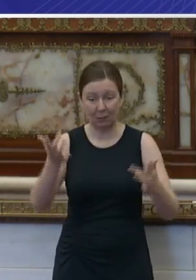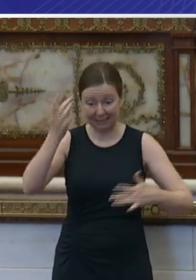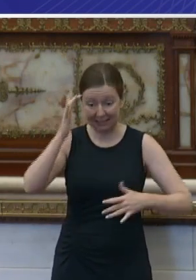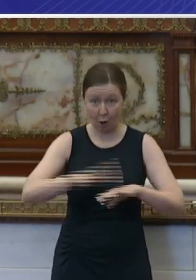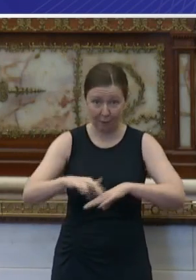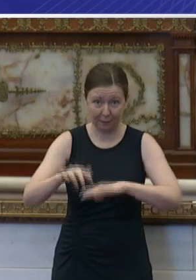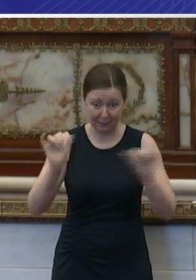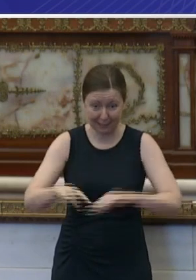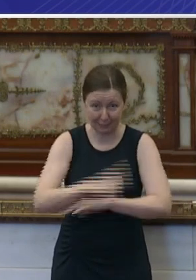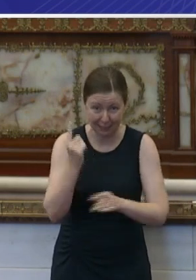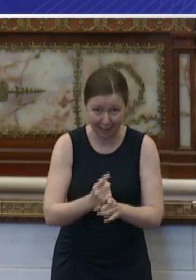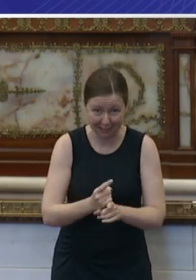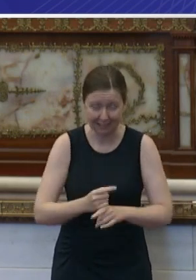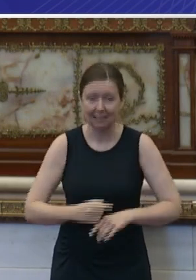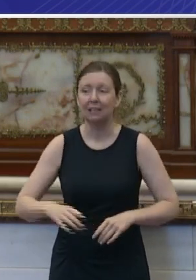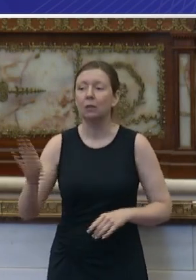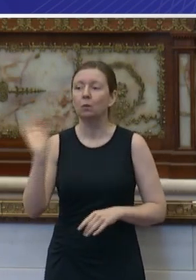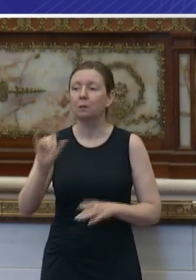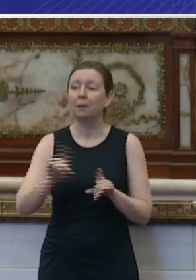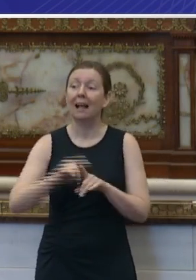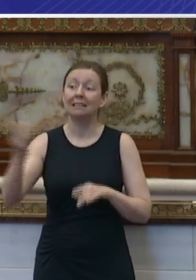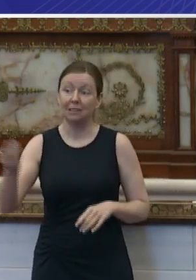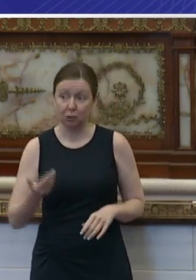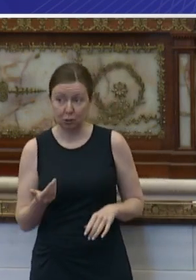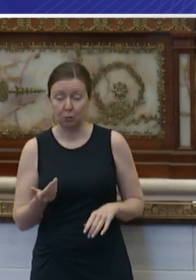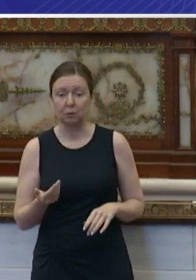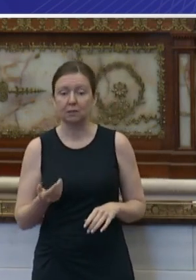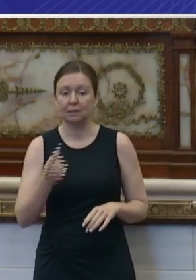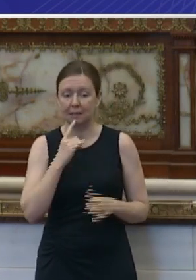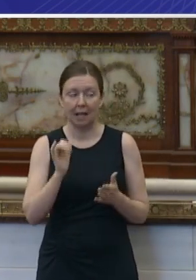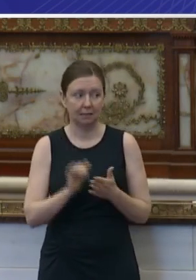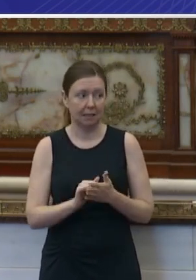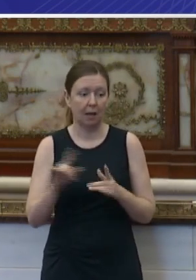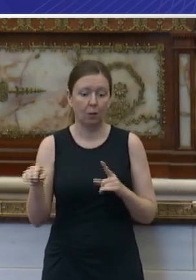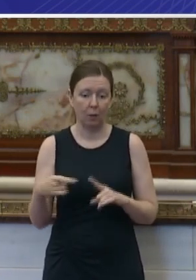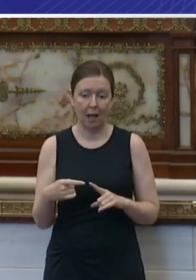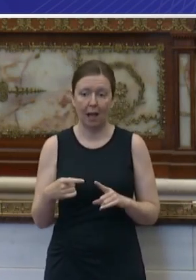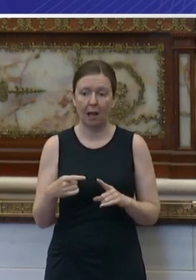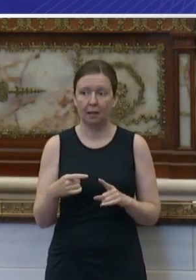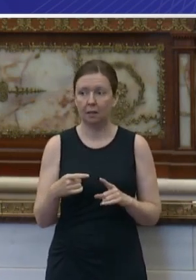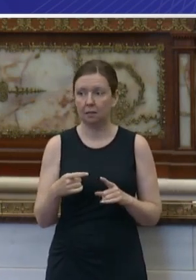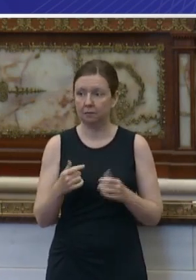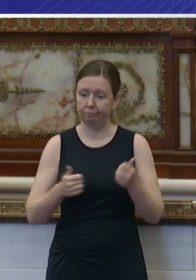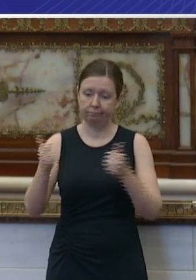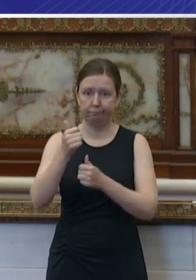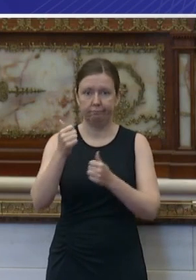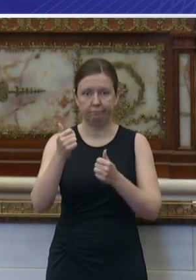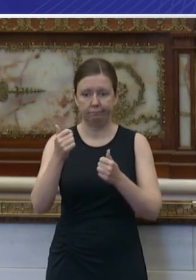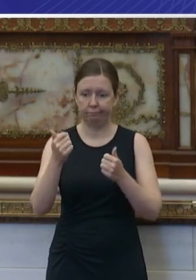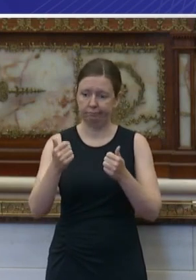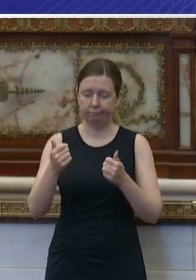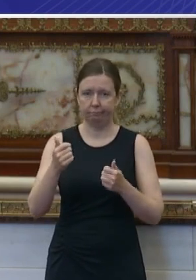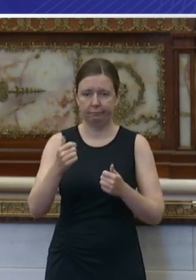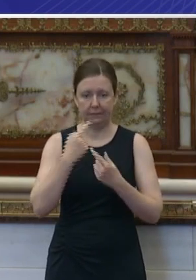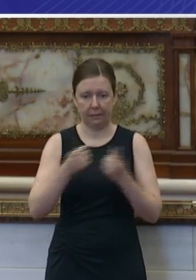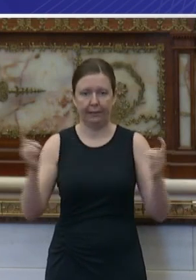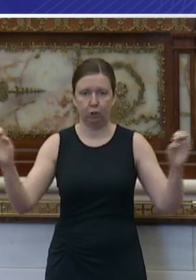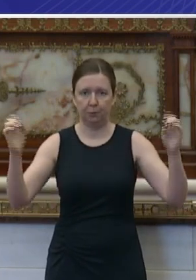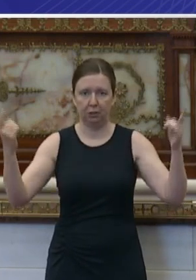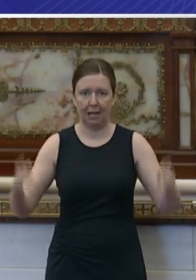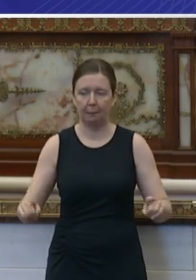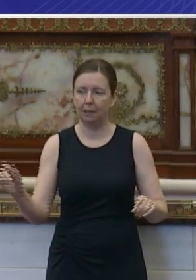day? Well, the bill, as it was introduced, at least, it says that once an official declares that there's an emergency,